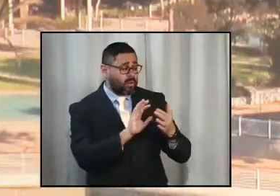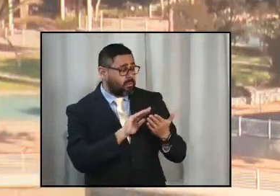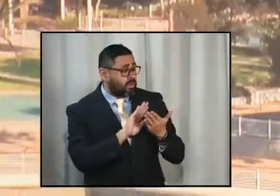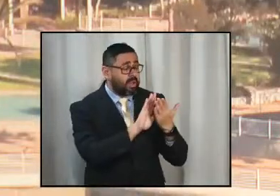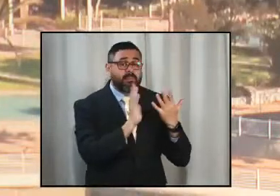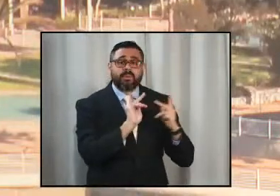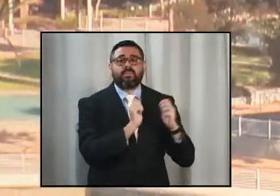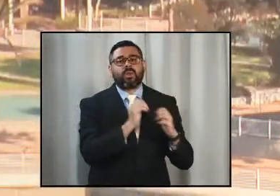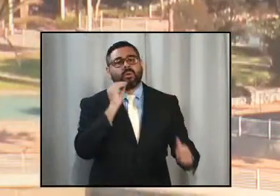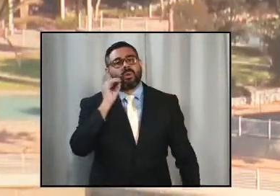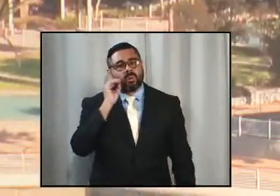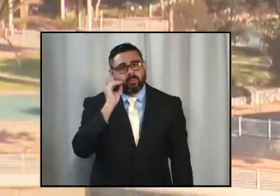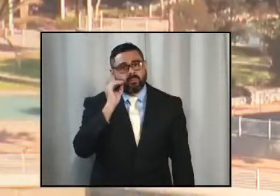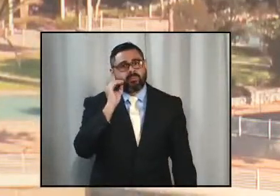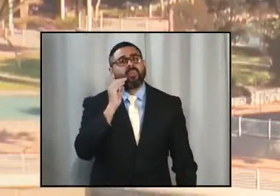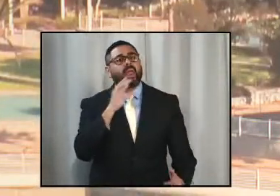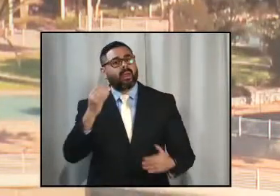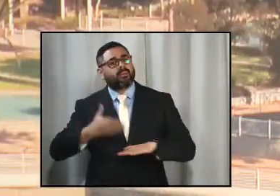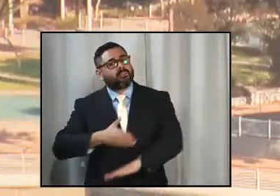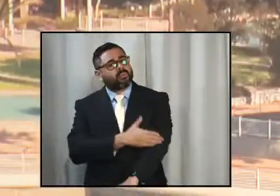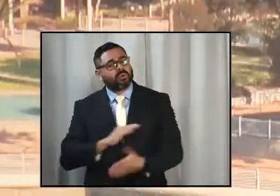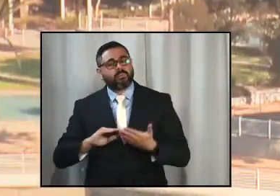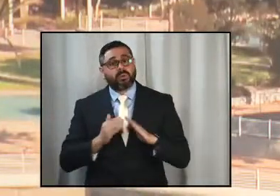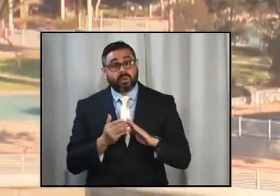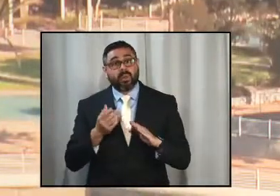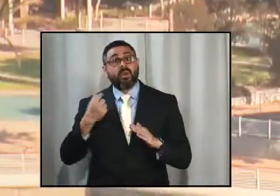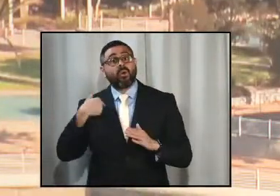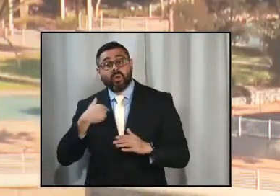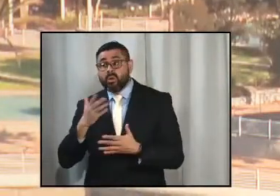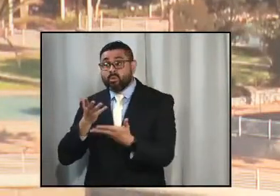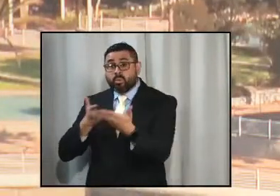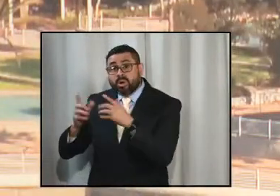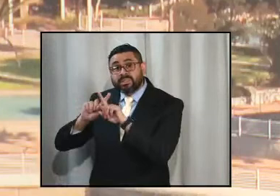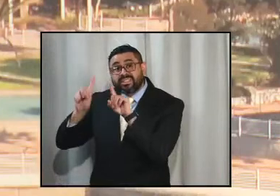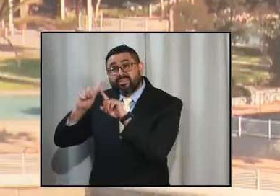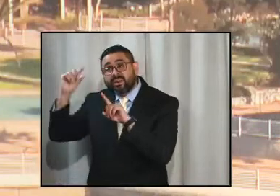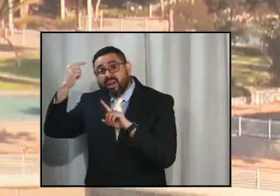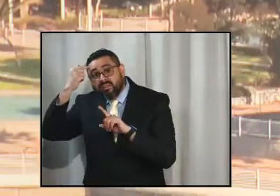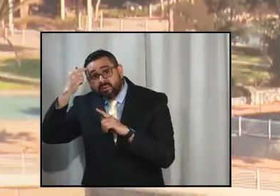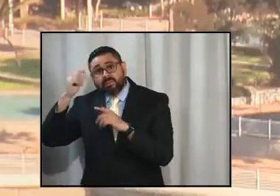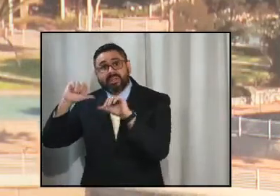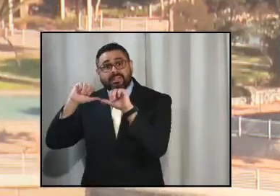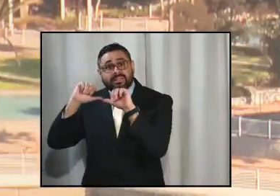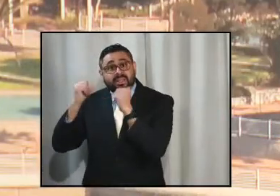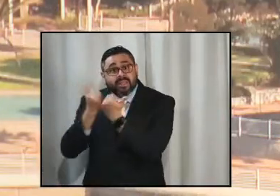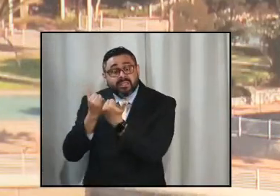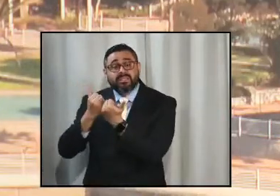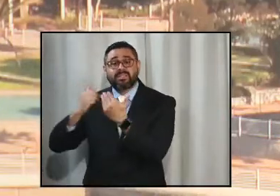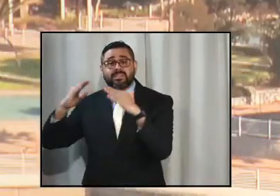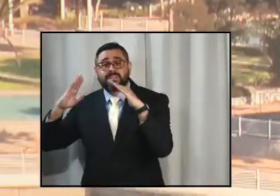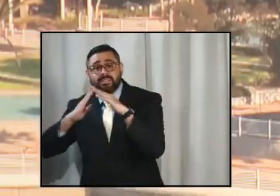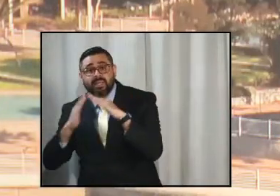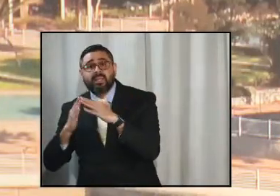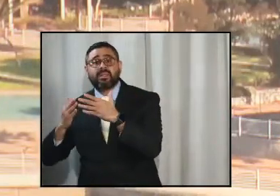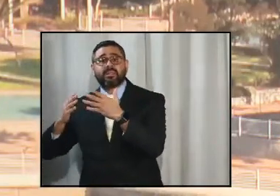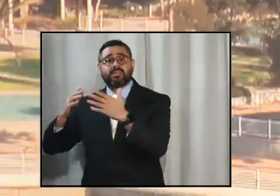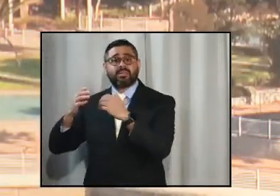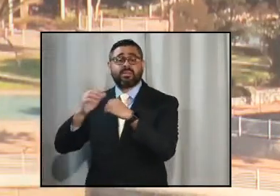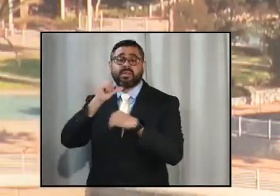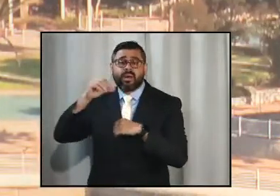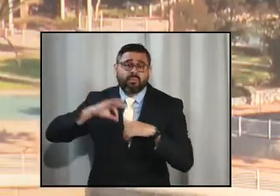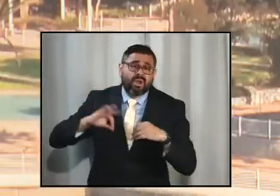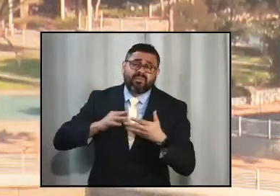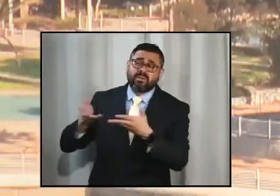community. And we're going to continue working with our residents and our other partners to effectively mitigate the variety of issues our city is experiencing